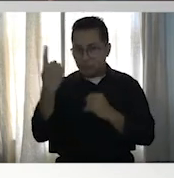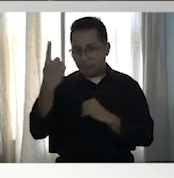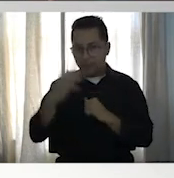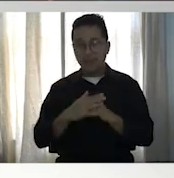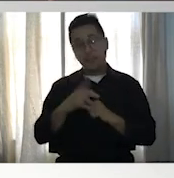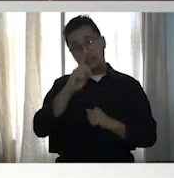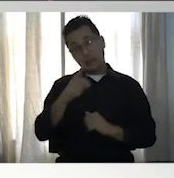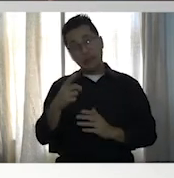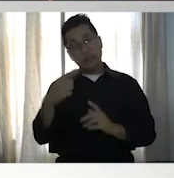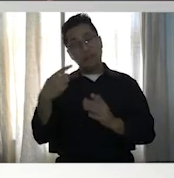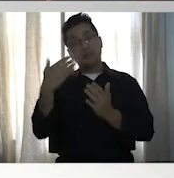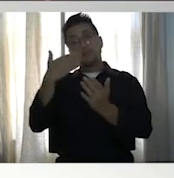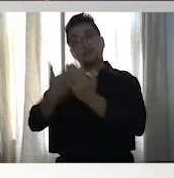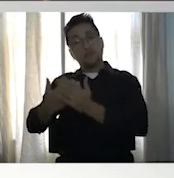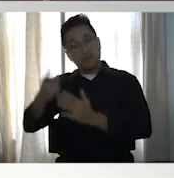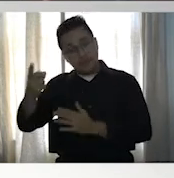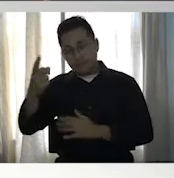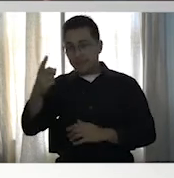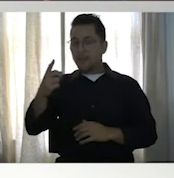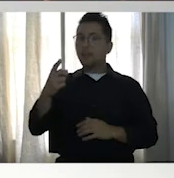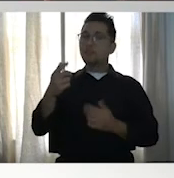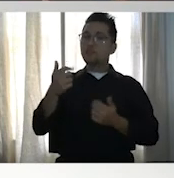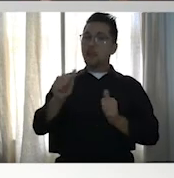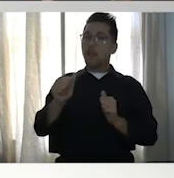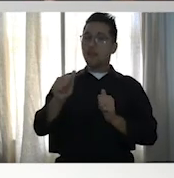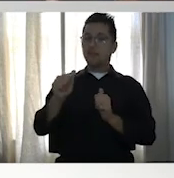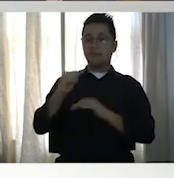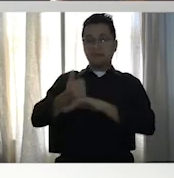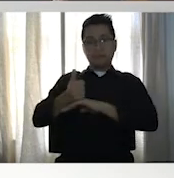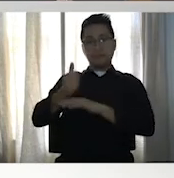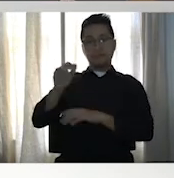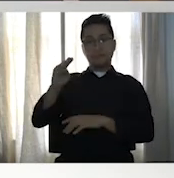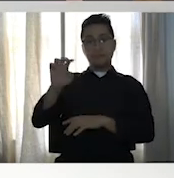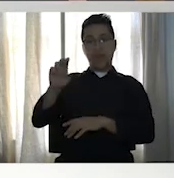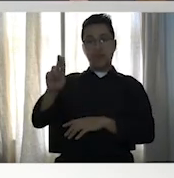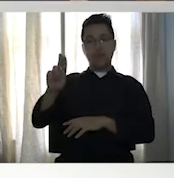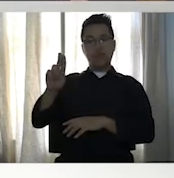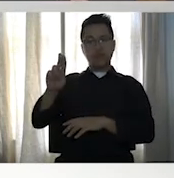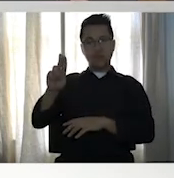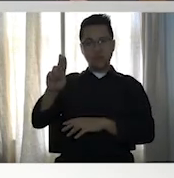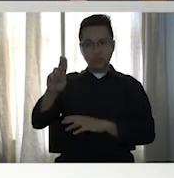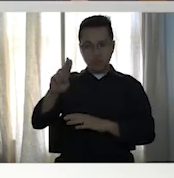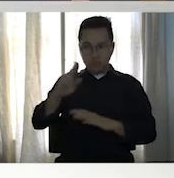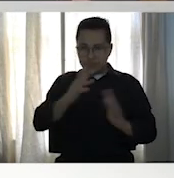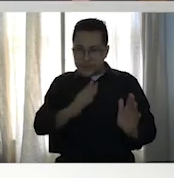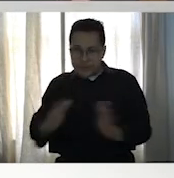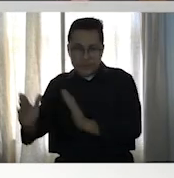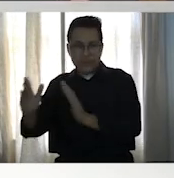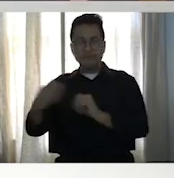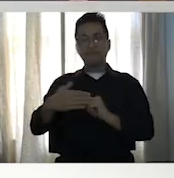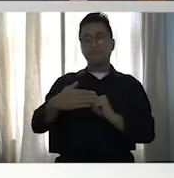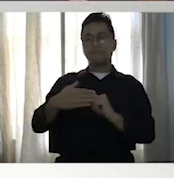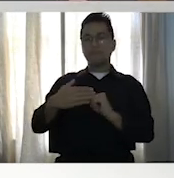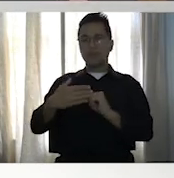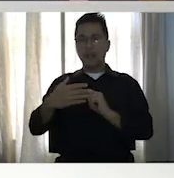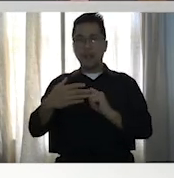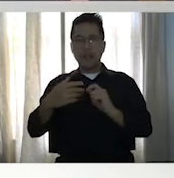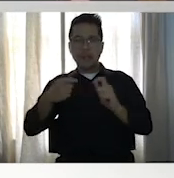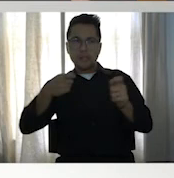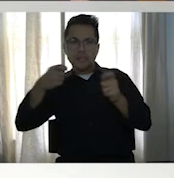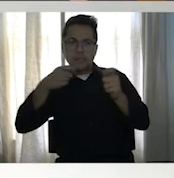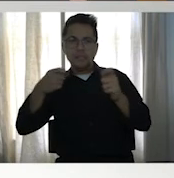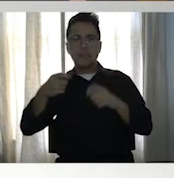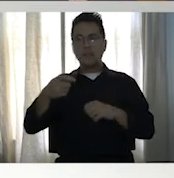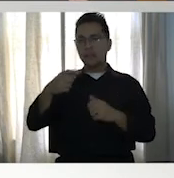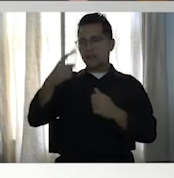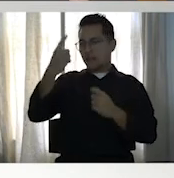really good, and in this case, planning a menu together, and then the executive functioning piece of thinking, what